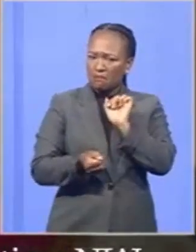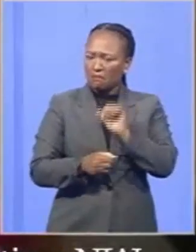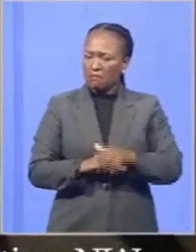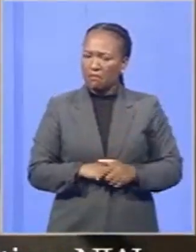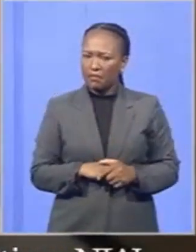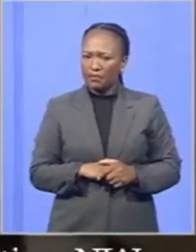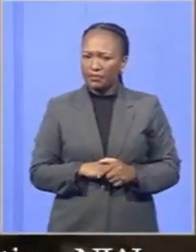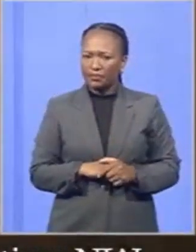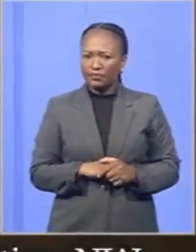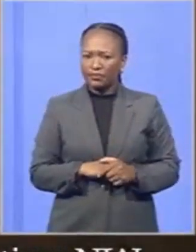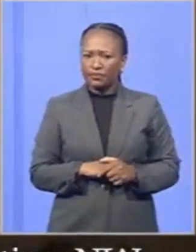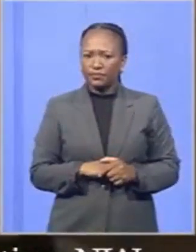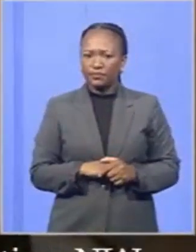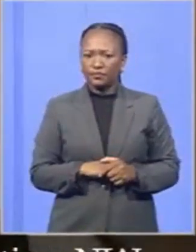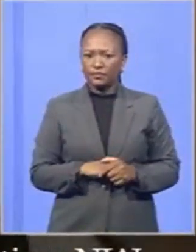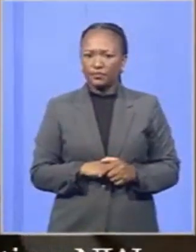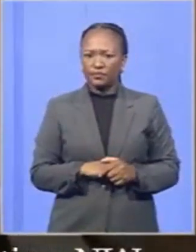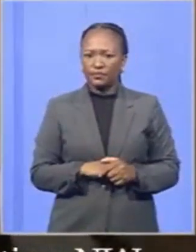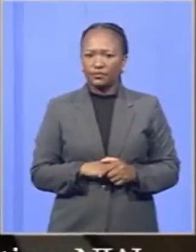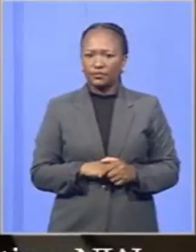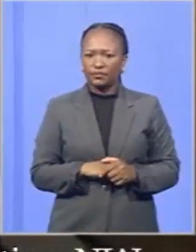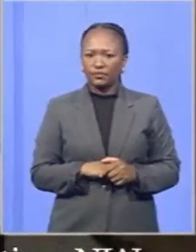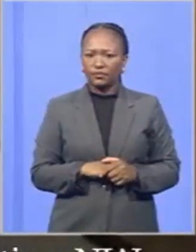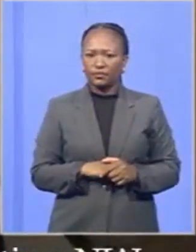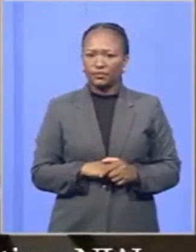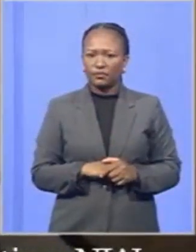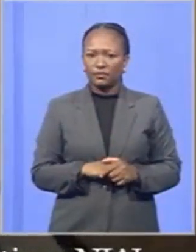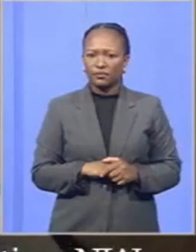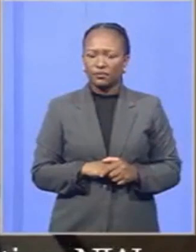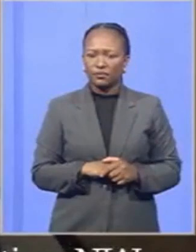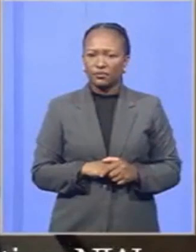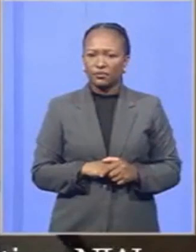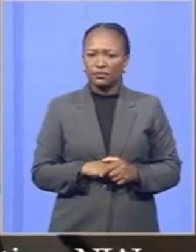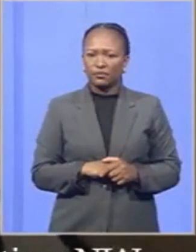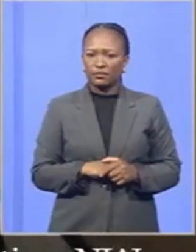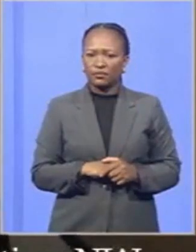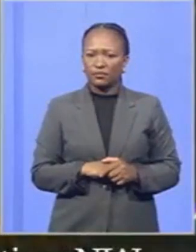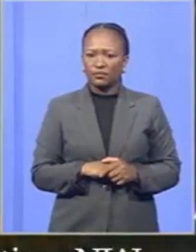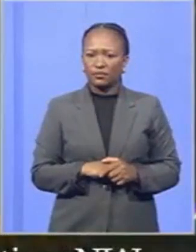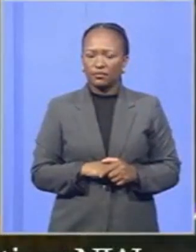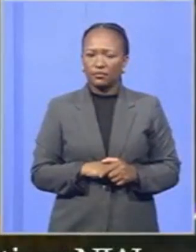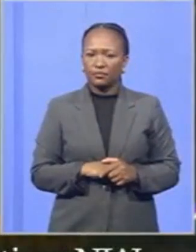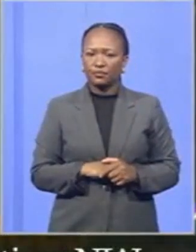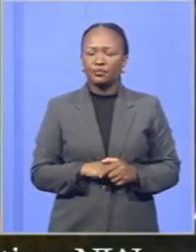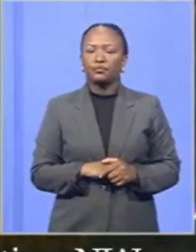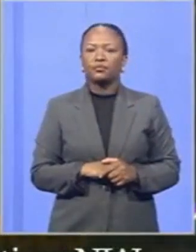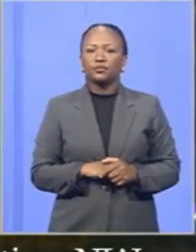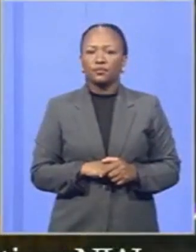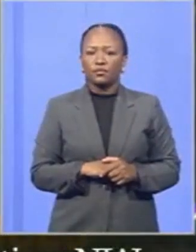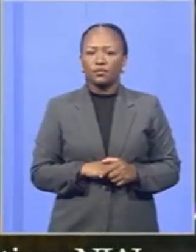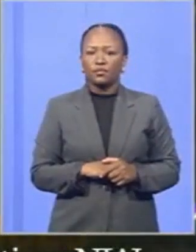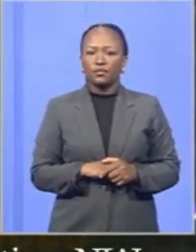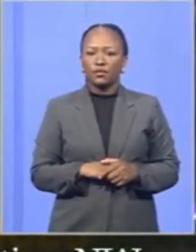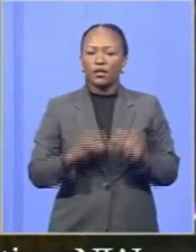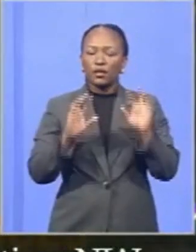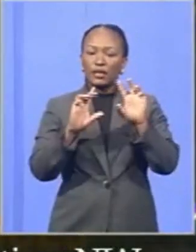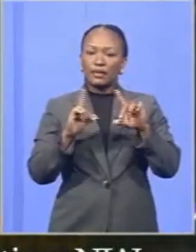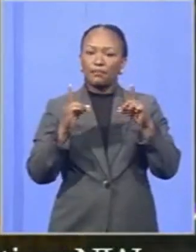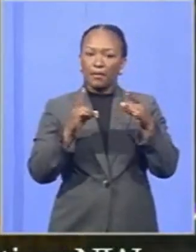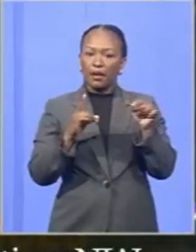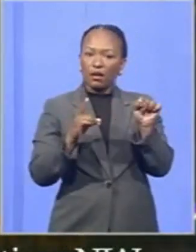bathi nxa sekugqitywa ukhutshwa abantu ogqiba baphinda bambambe ndifile ngathi bebemyuza. Lefapha la ditirelo tsa kgopololo ga le a